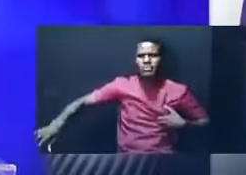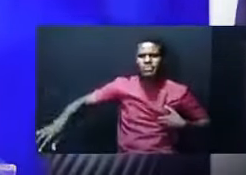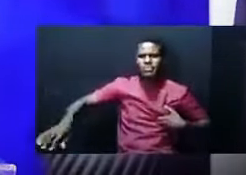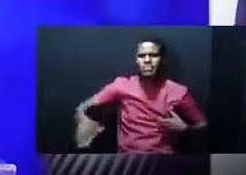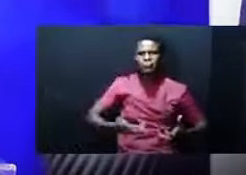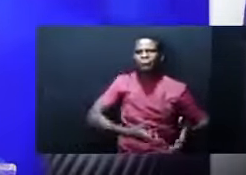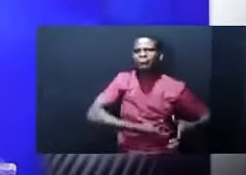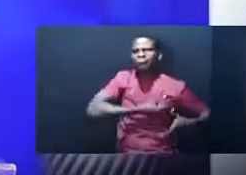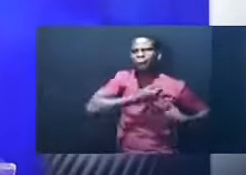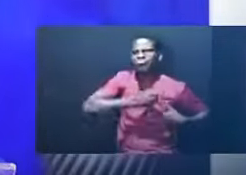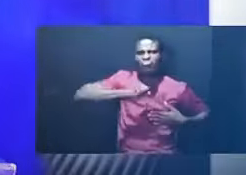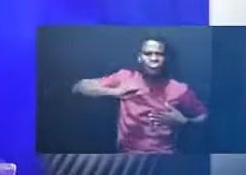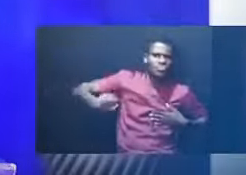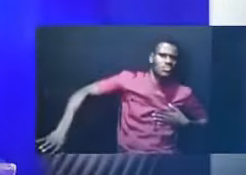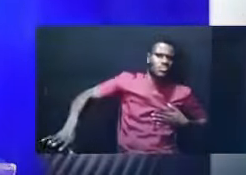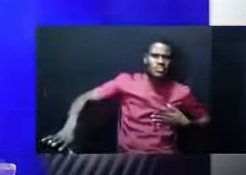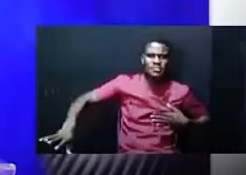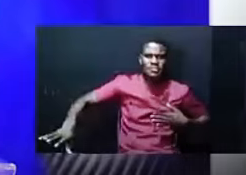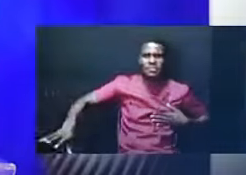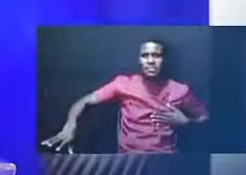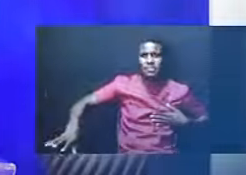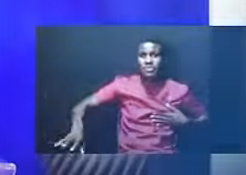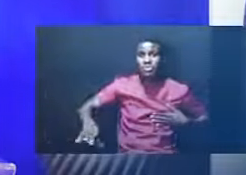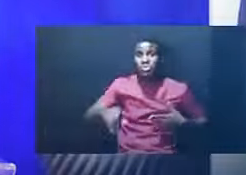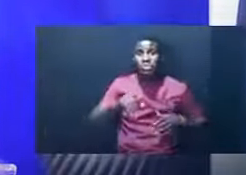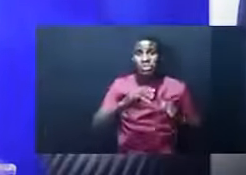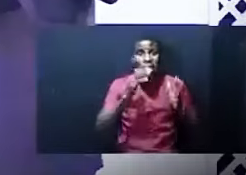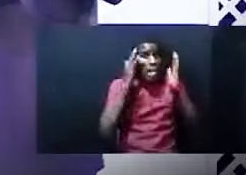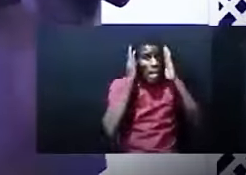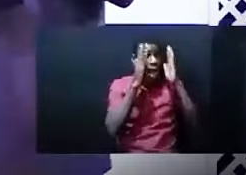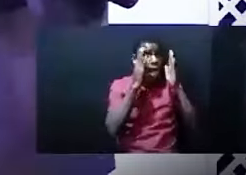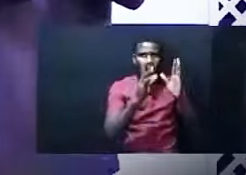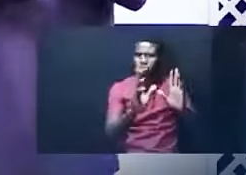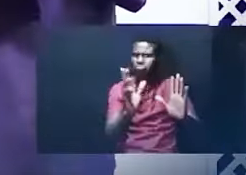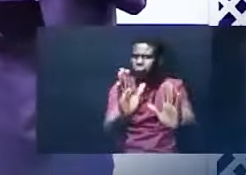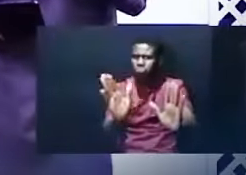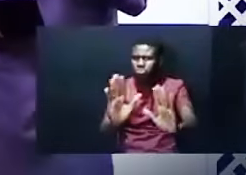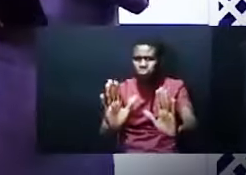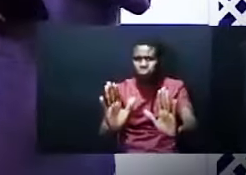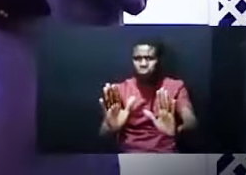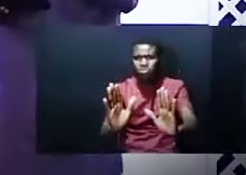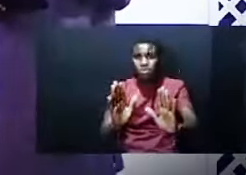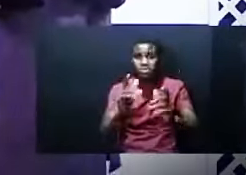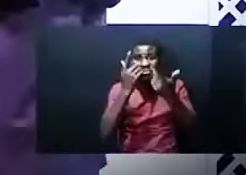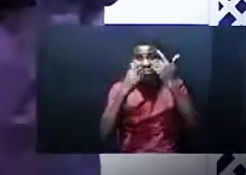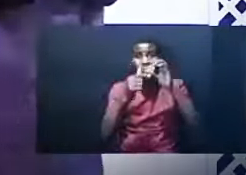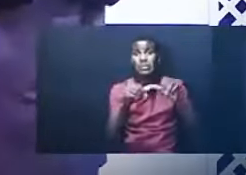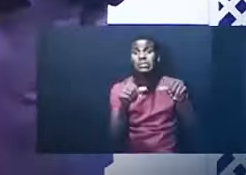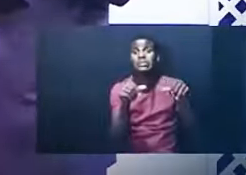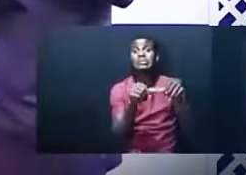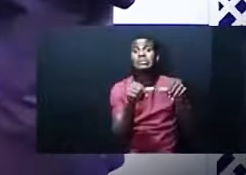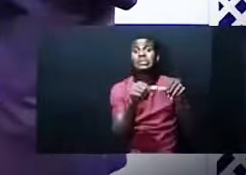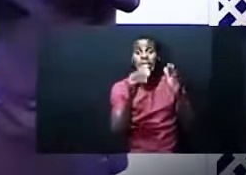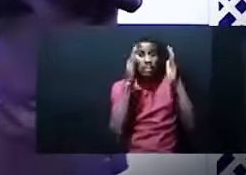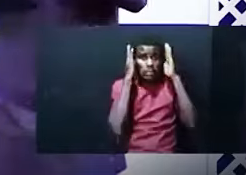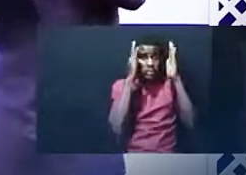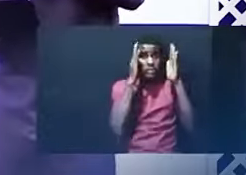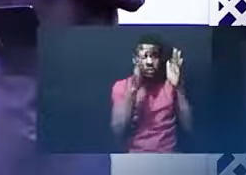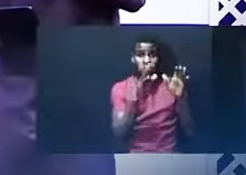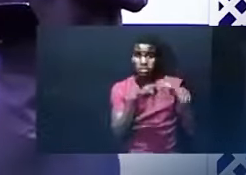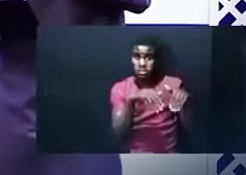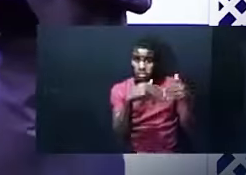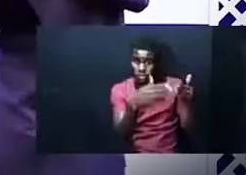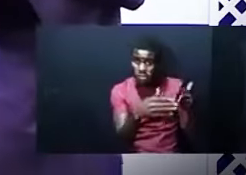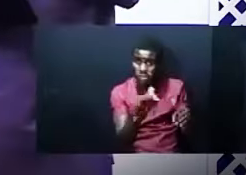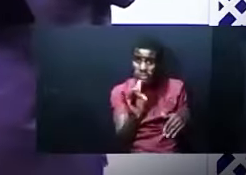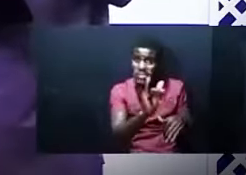Get rid of it quickly. Don't concentrate on it. Because the measure you give, it shall